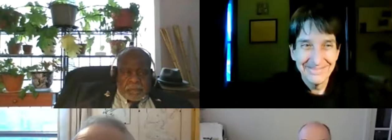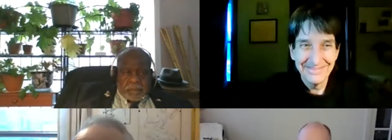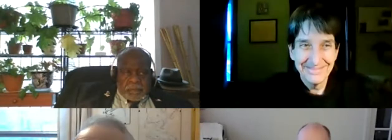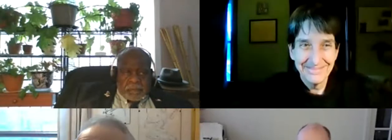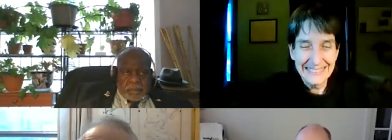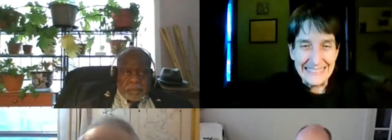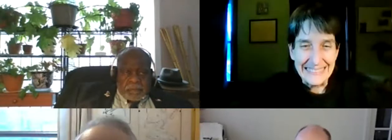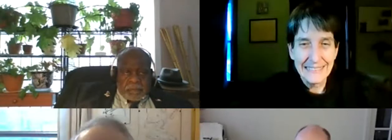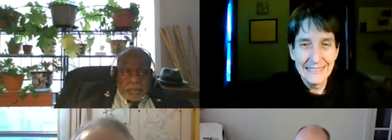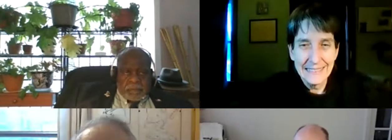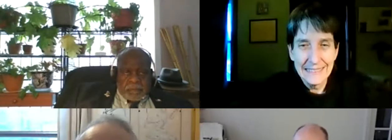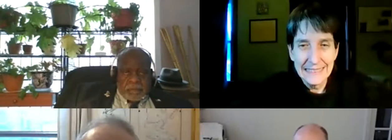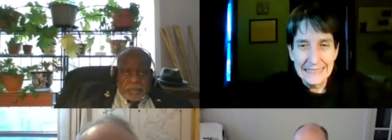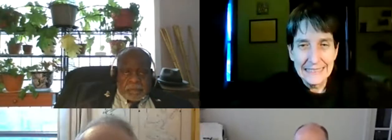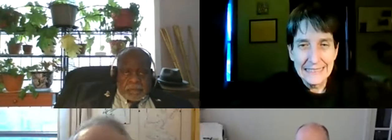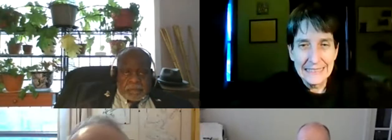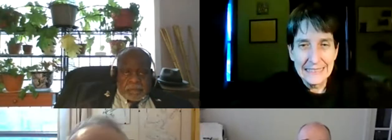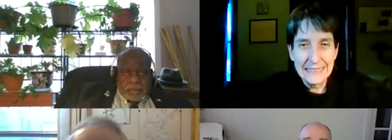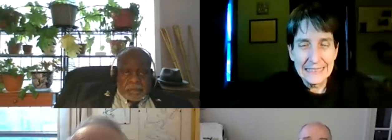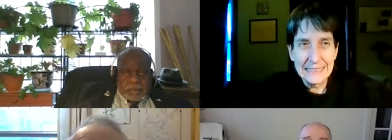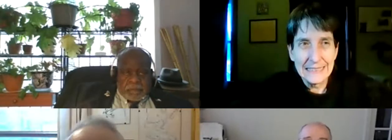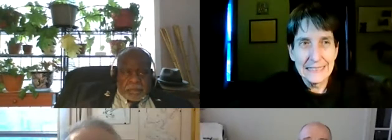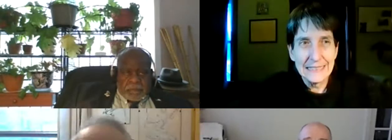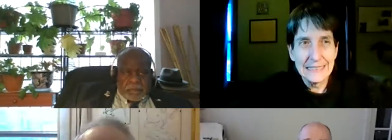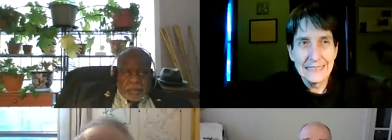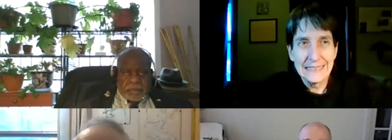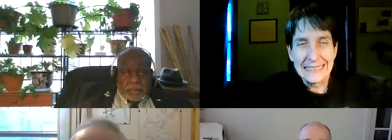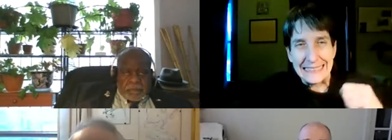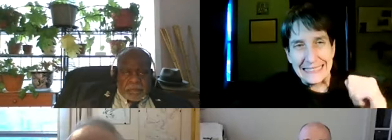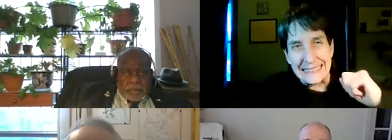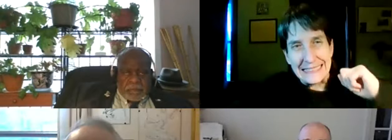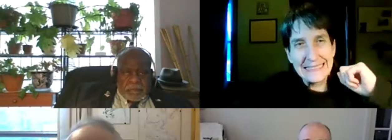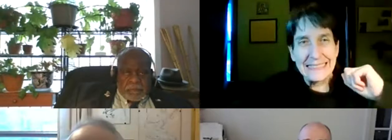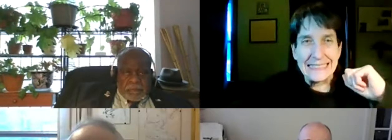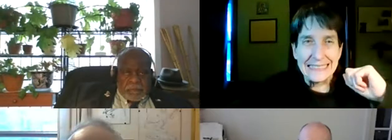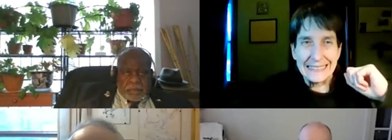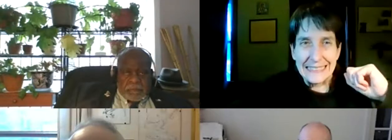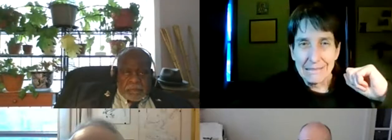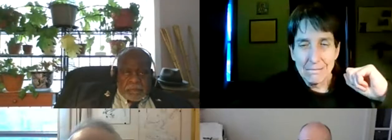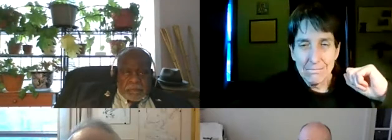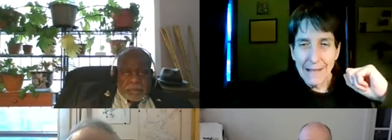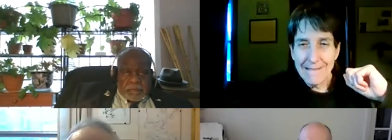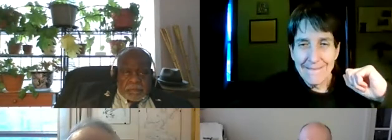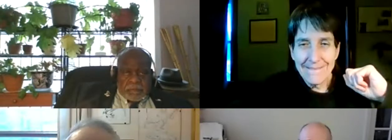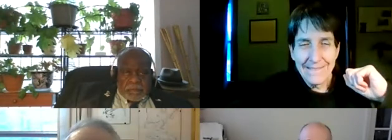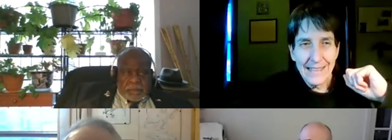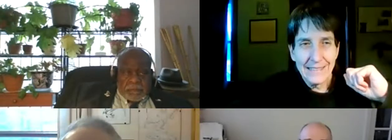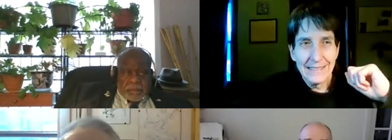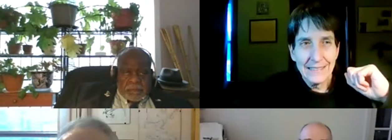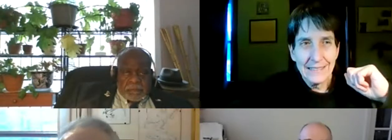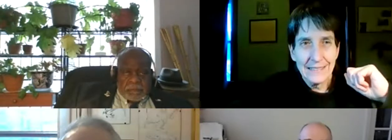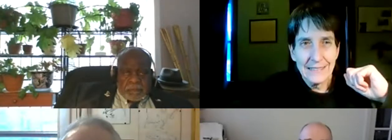know if you have other commitments or just plain need to get off, and absolutely